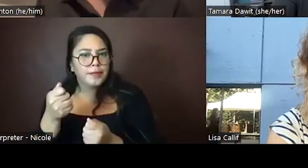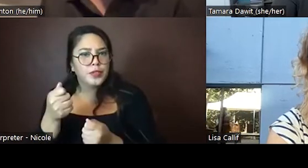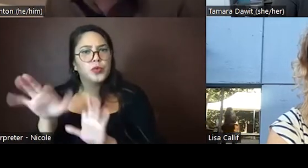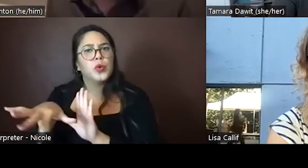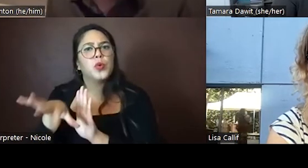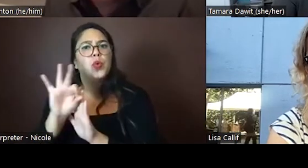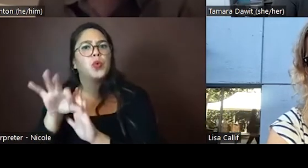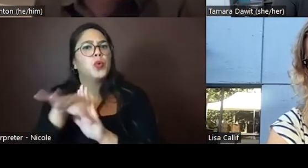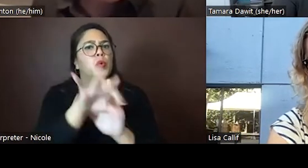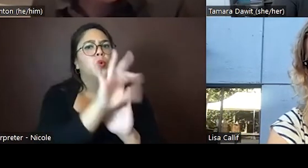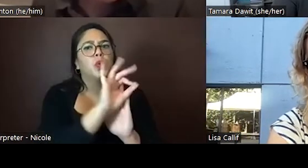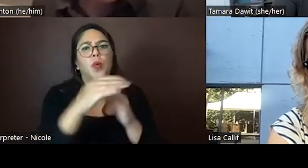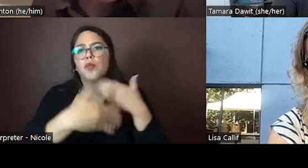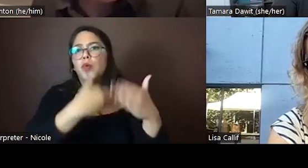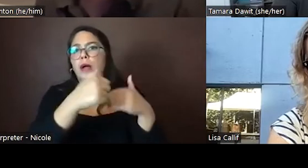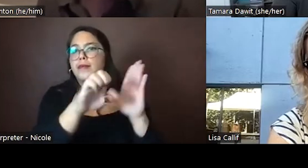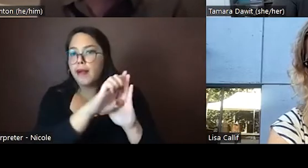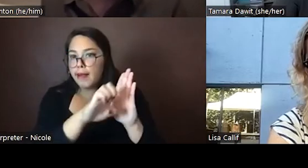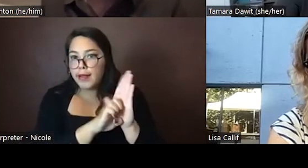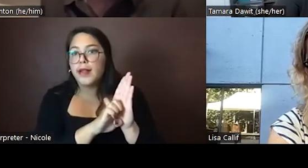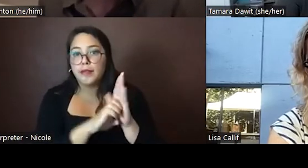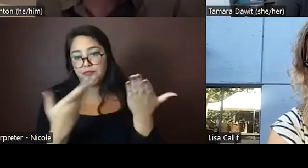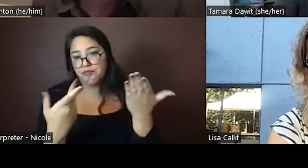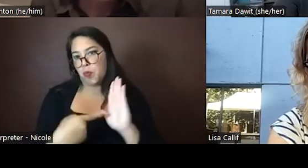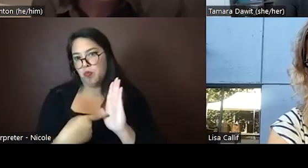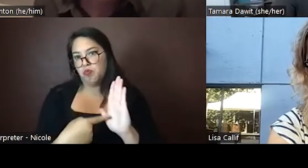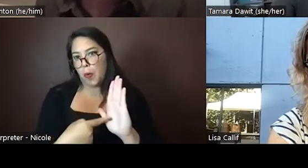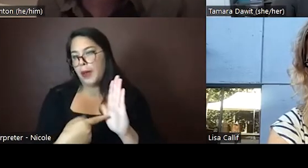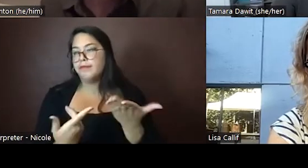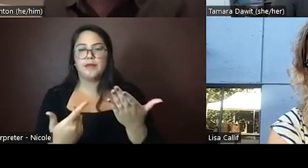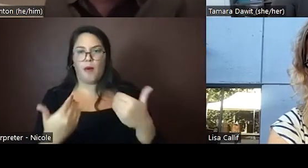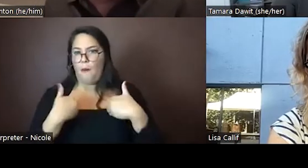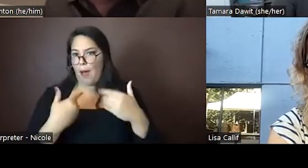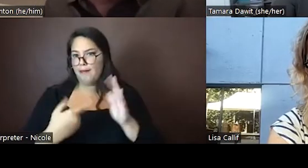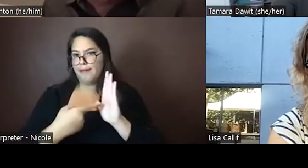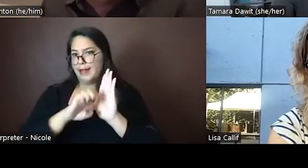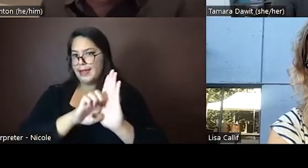so for instance, I'll start right away with the real world example, but some years ago,